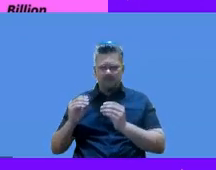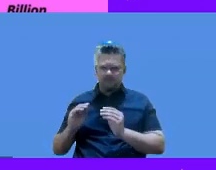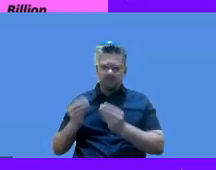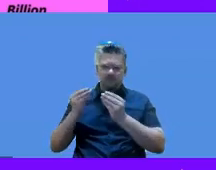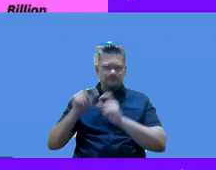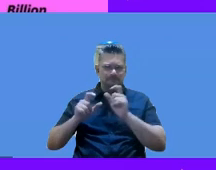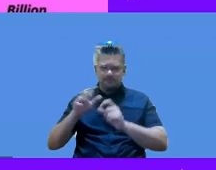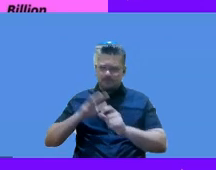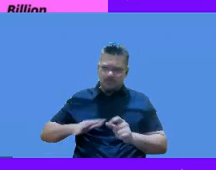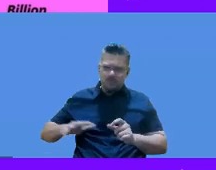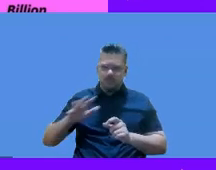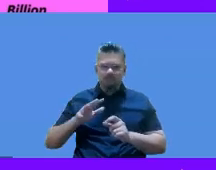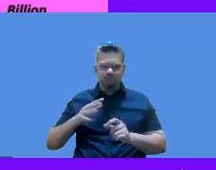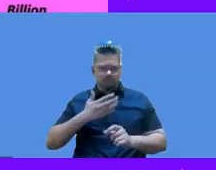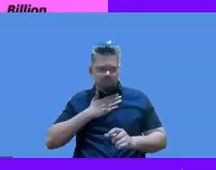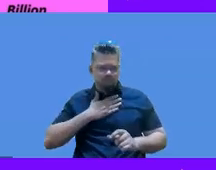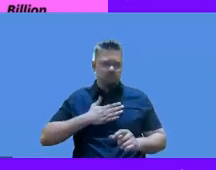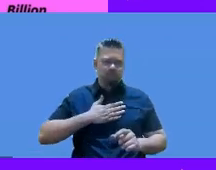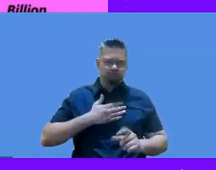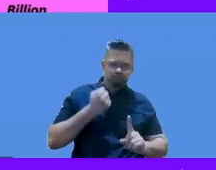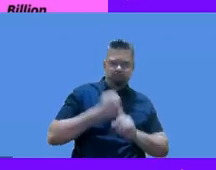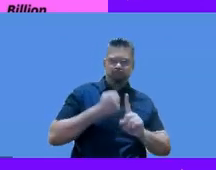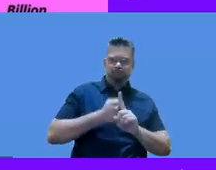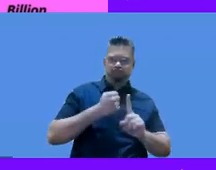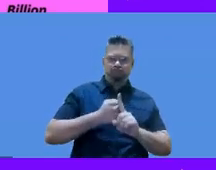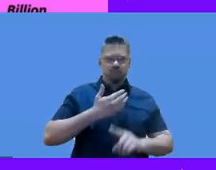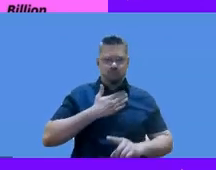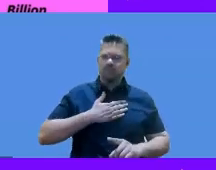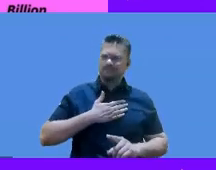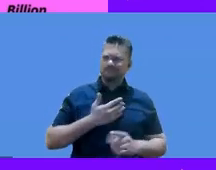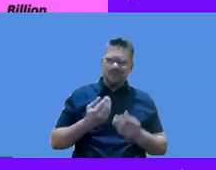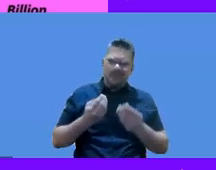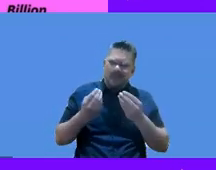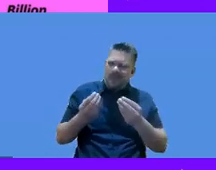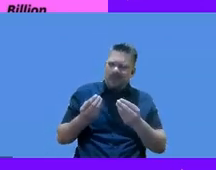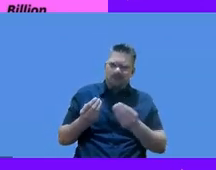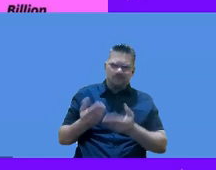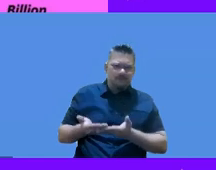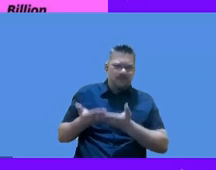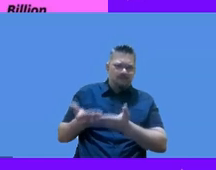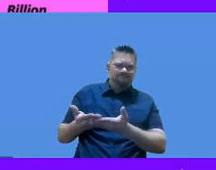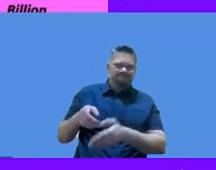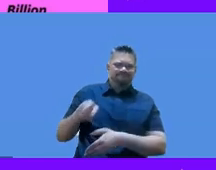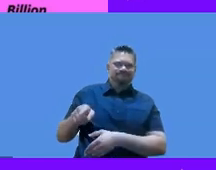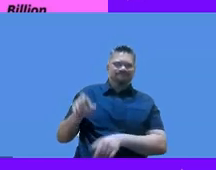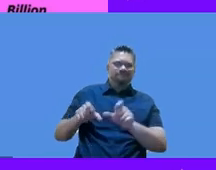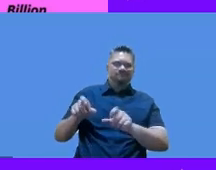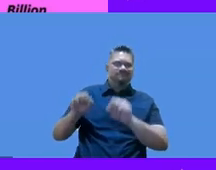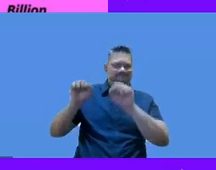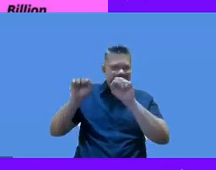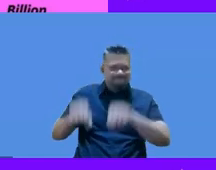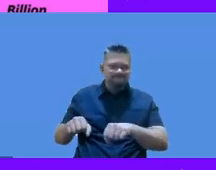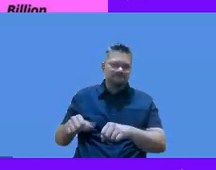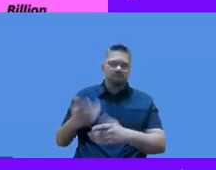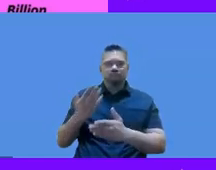not left? And how do we include young people who aren't older? So, you know, young people with disabilities or adolescent